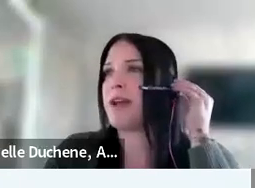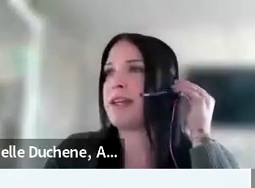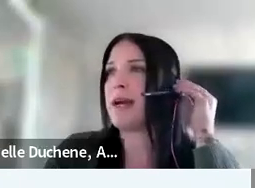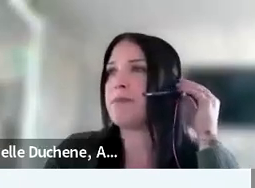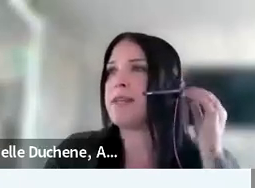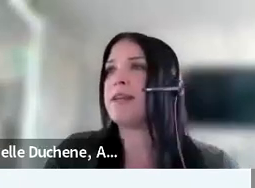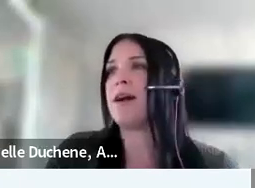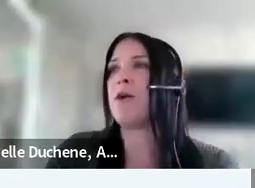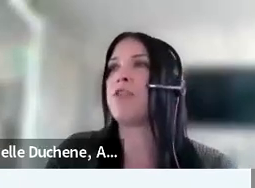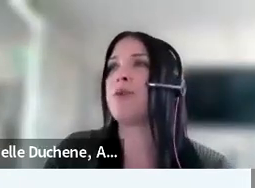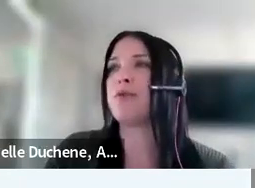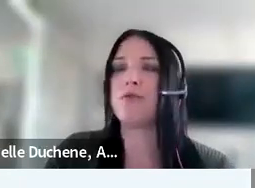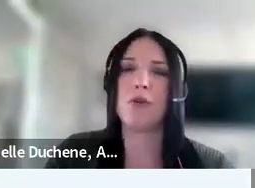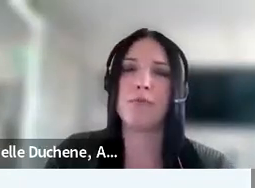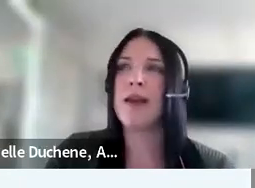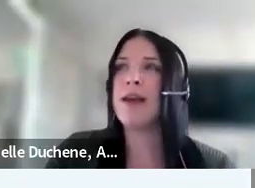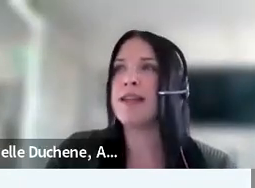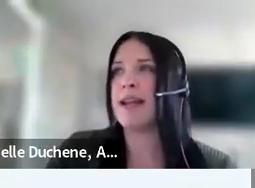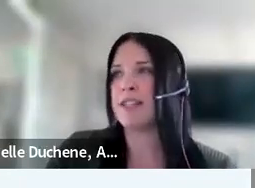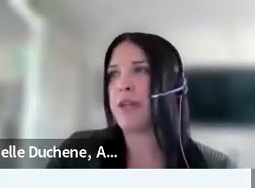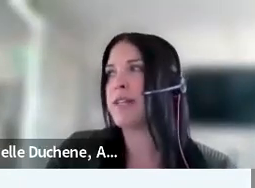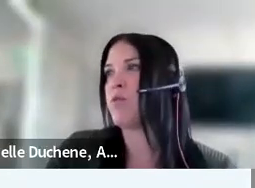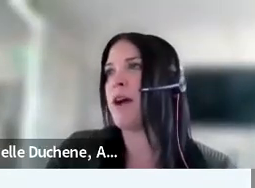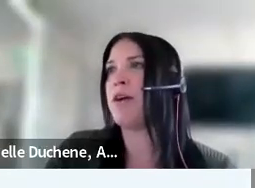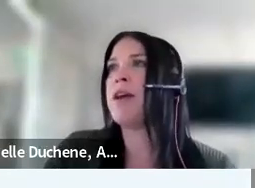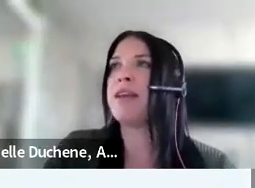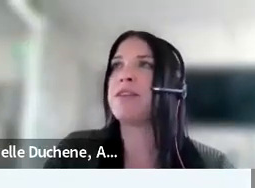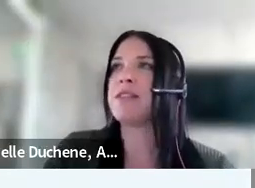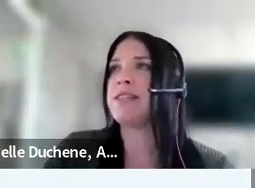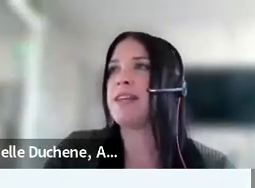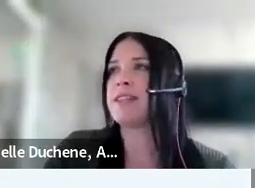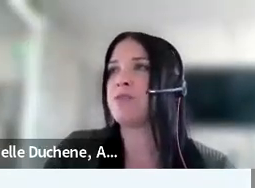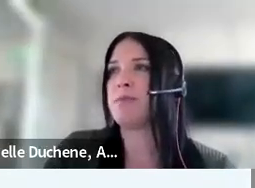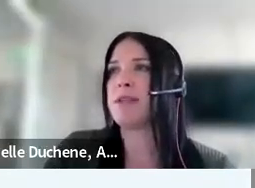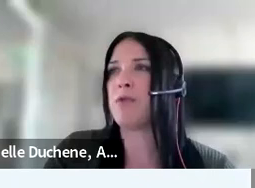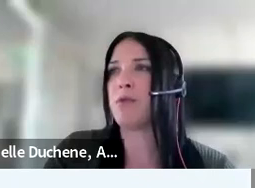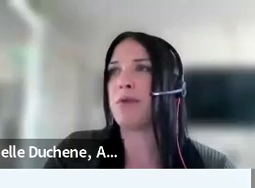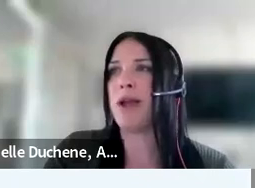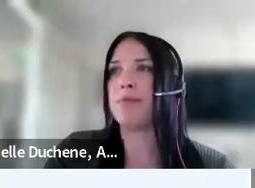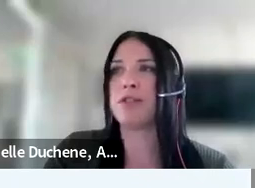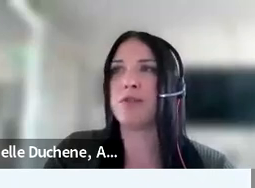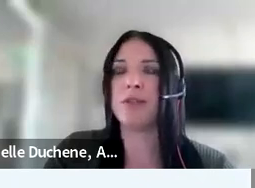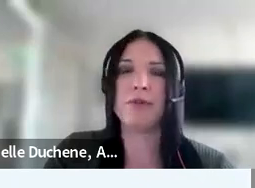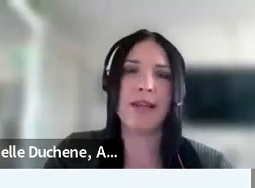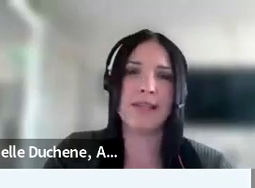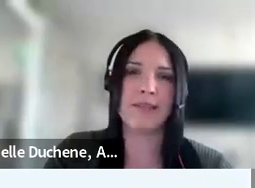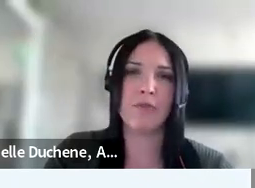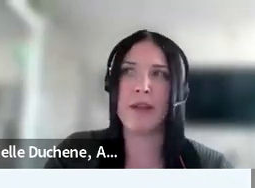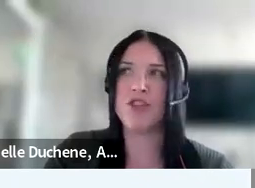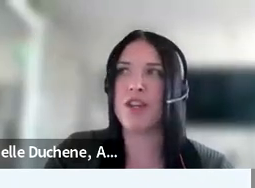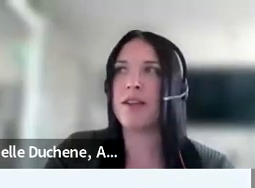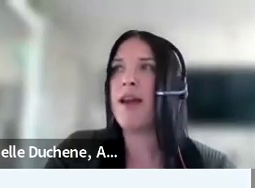be providing an update on the rate reform next week as well. Here's the DDS's website where we were able to locate